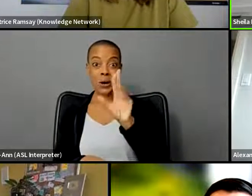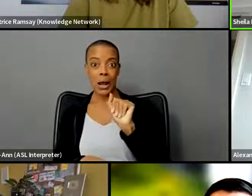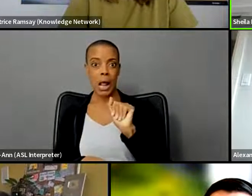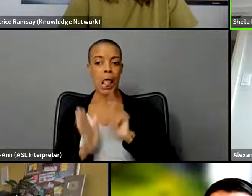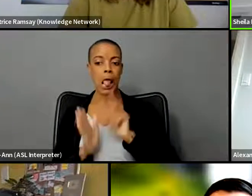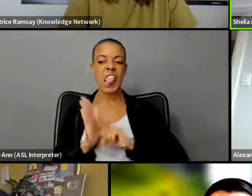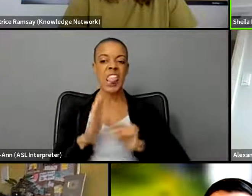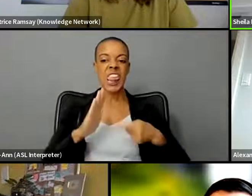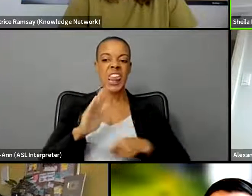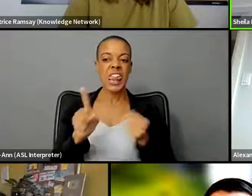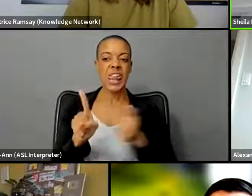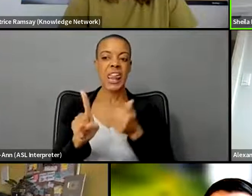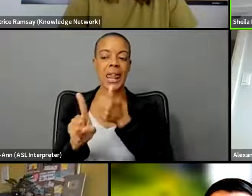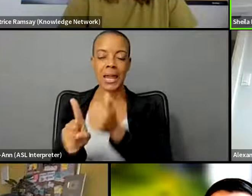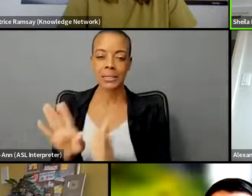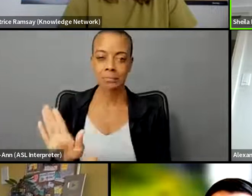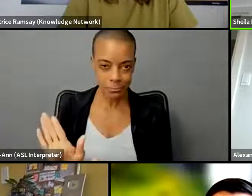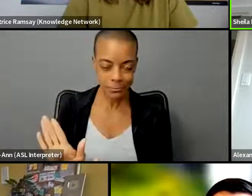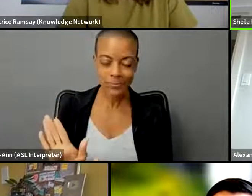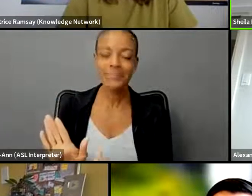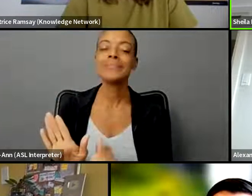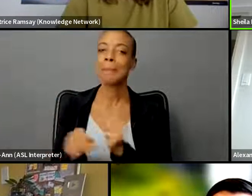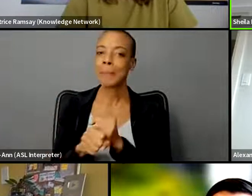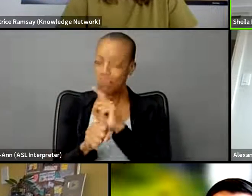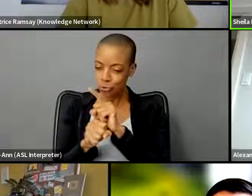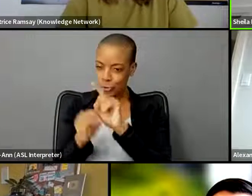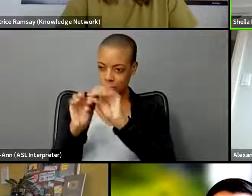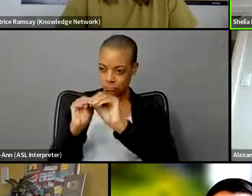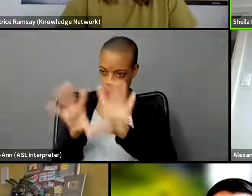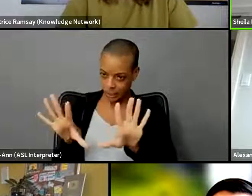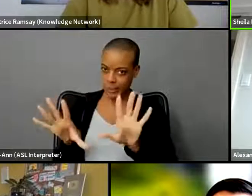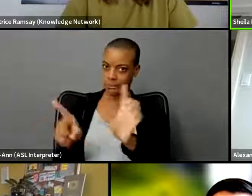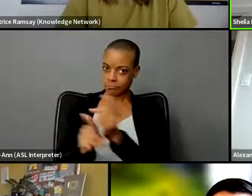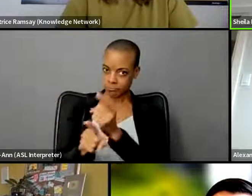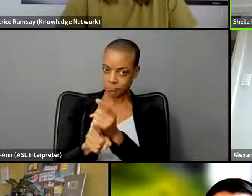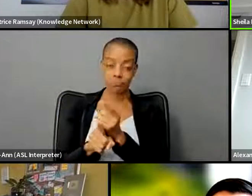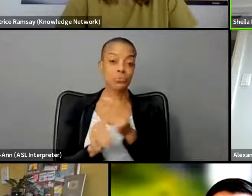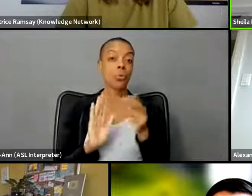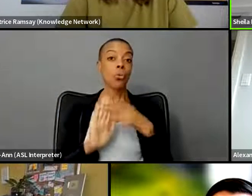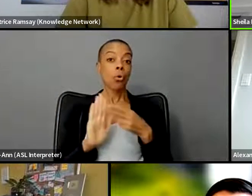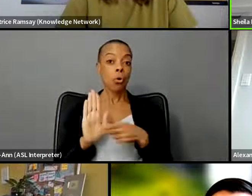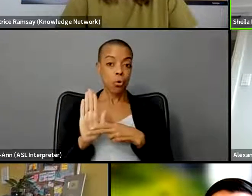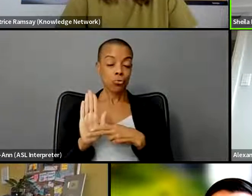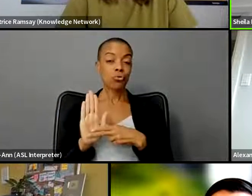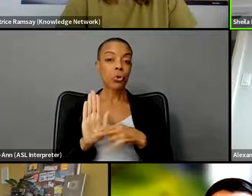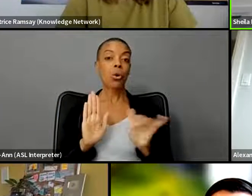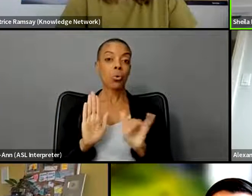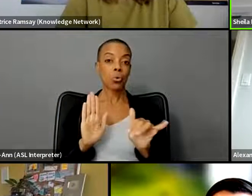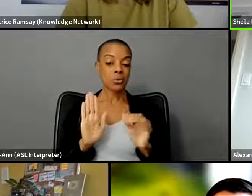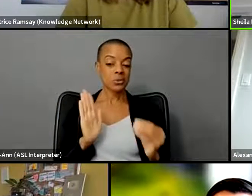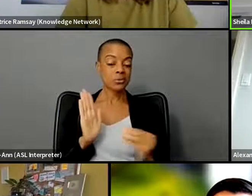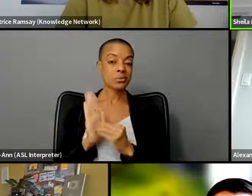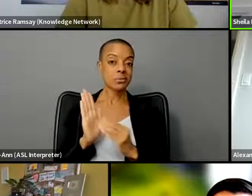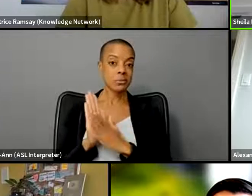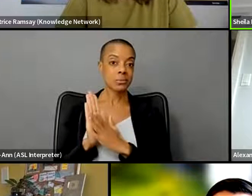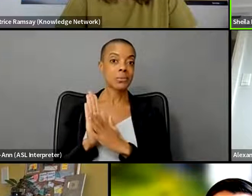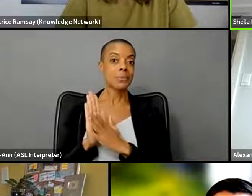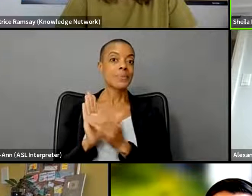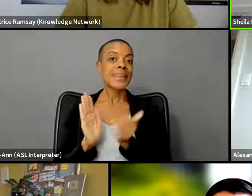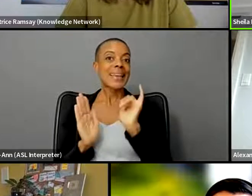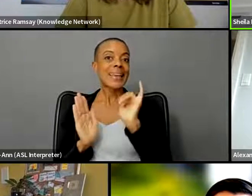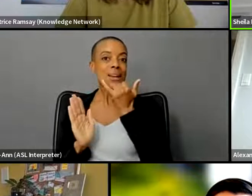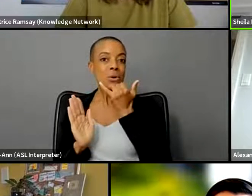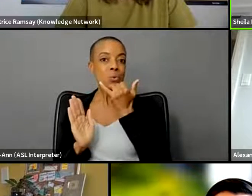not going to fly. Our contracts also have things like Alexandra was talking about, errors and emissions insurance,